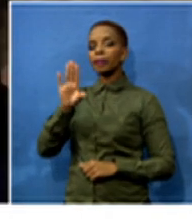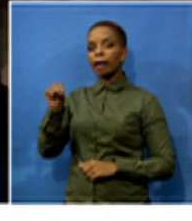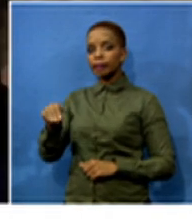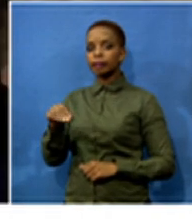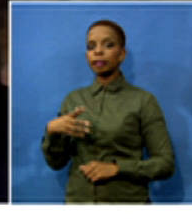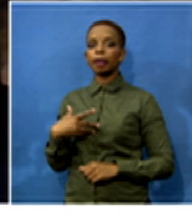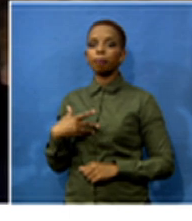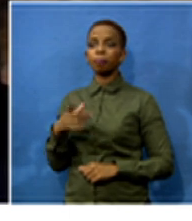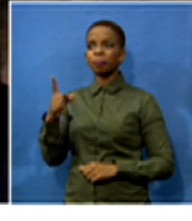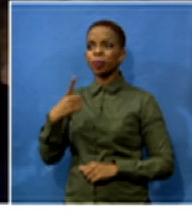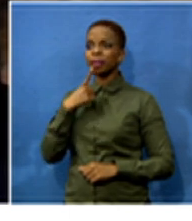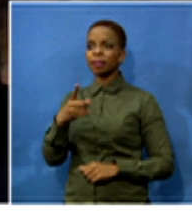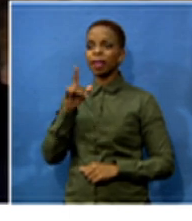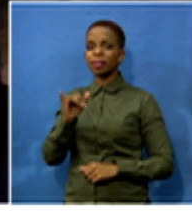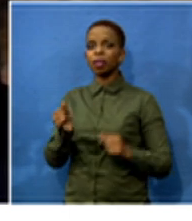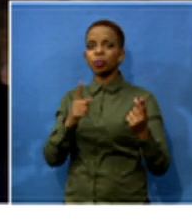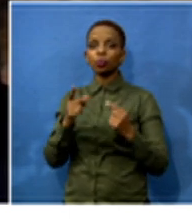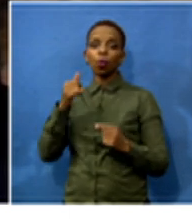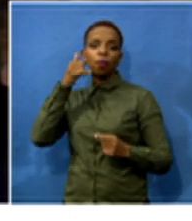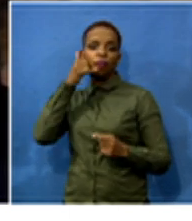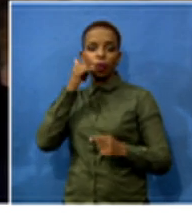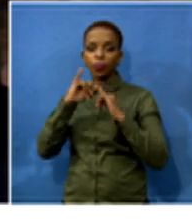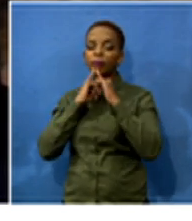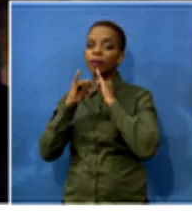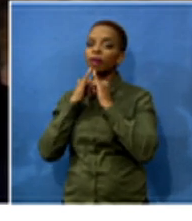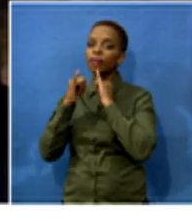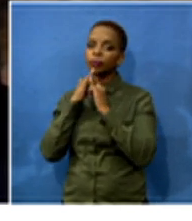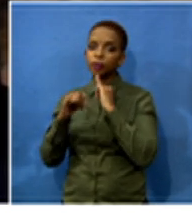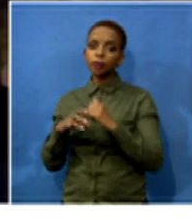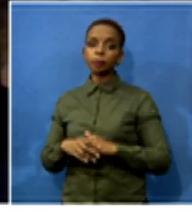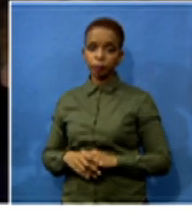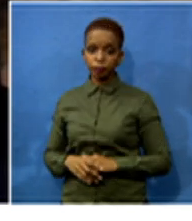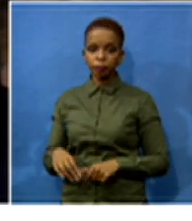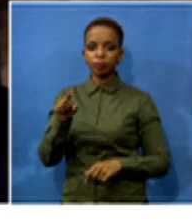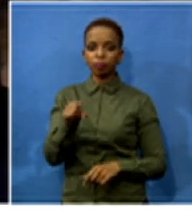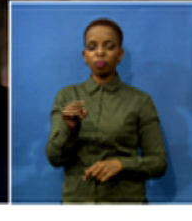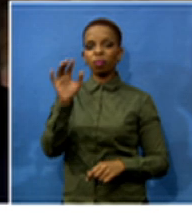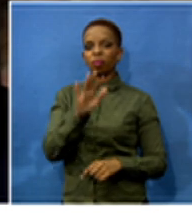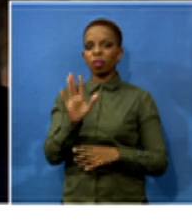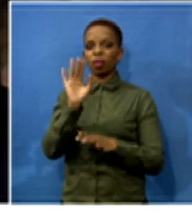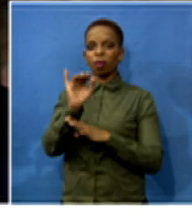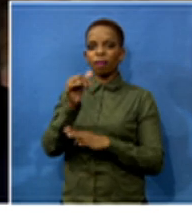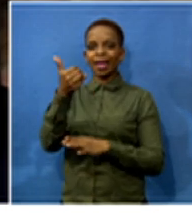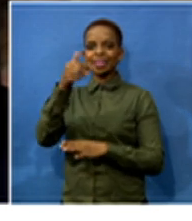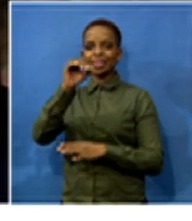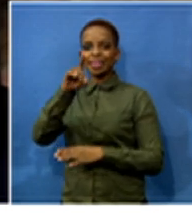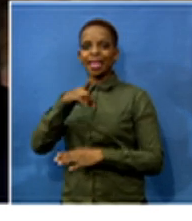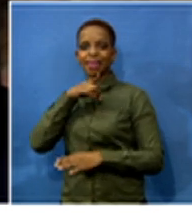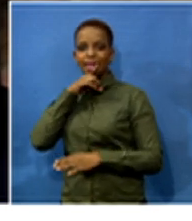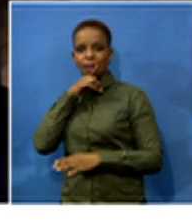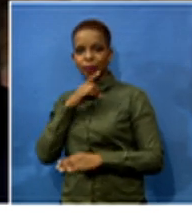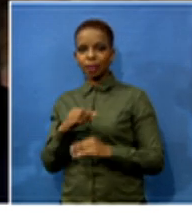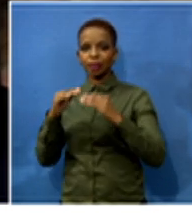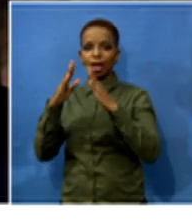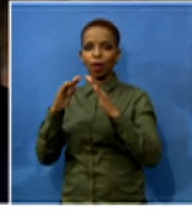you say you've done telephonic interviews and this in more than 60,000 households in the provinces that